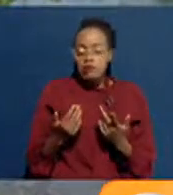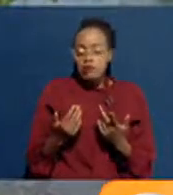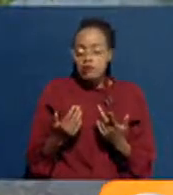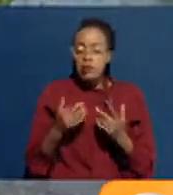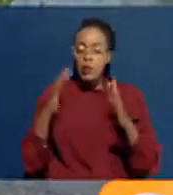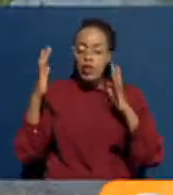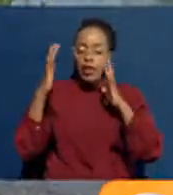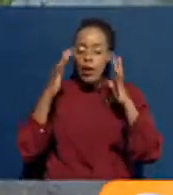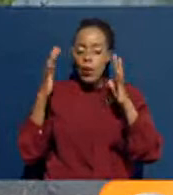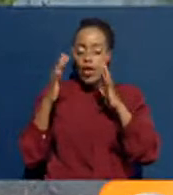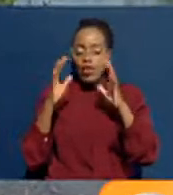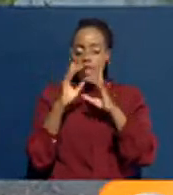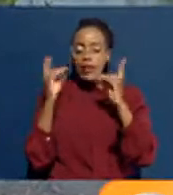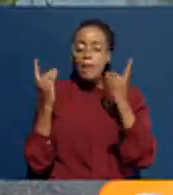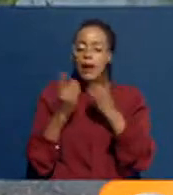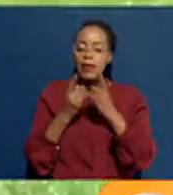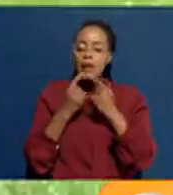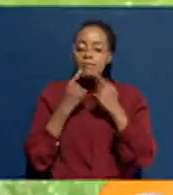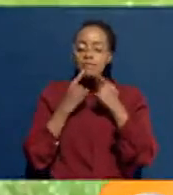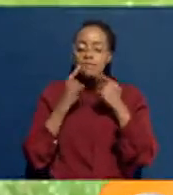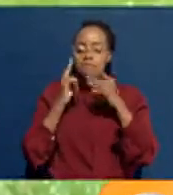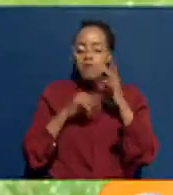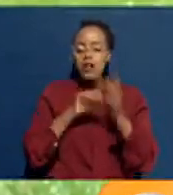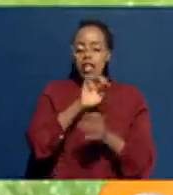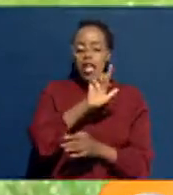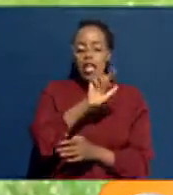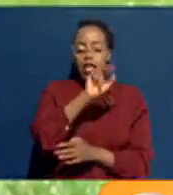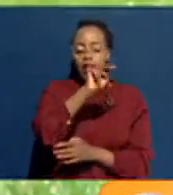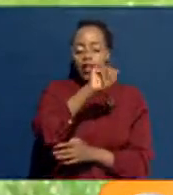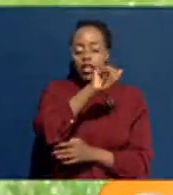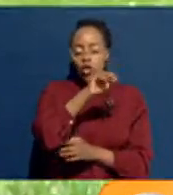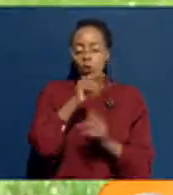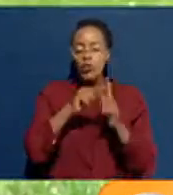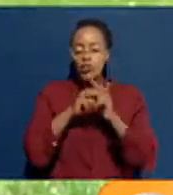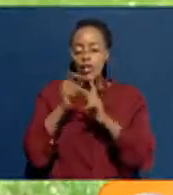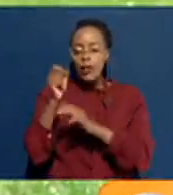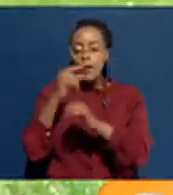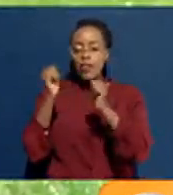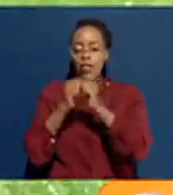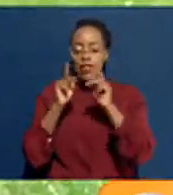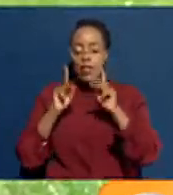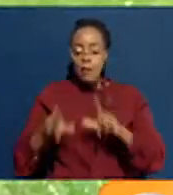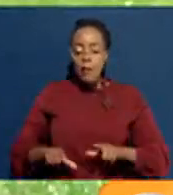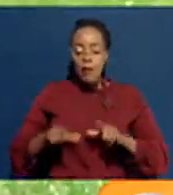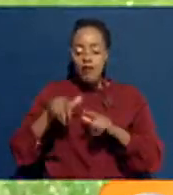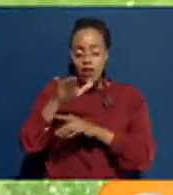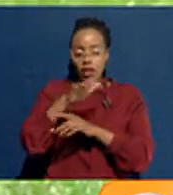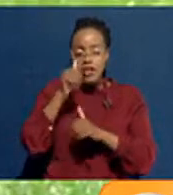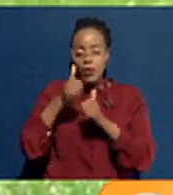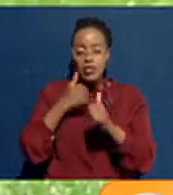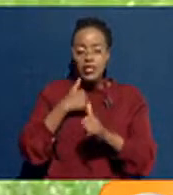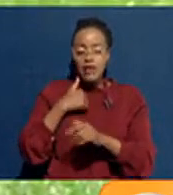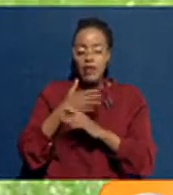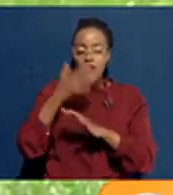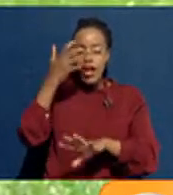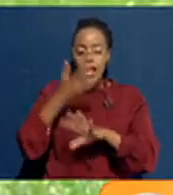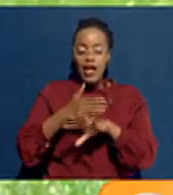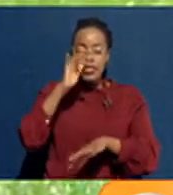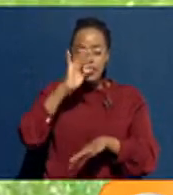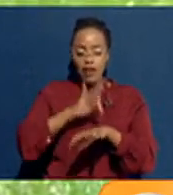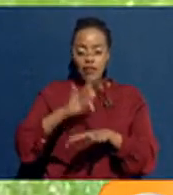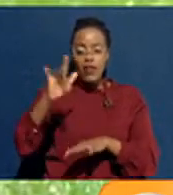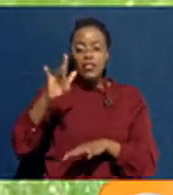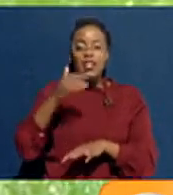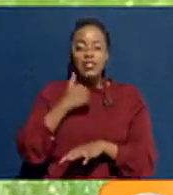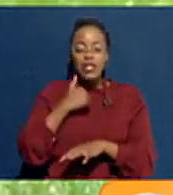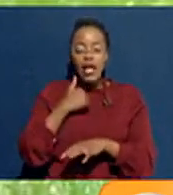weatherman predicting the onset of the El Nino rains beginning October, residents in earmarked areas to be hardest hit by the floods are